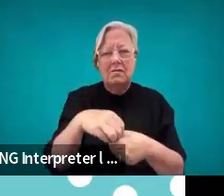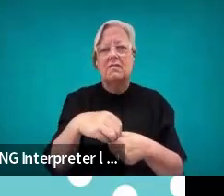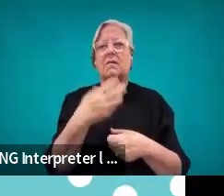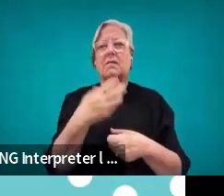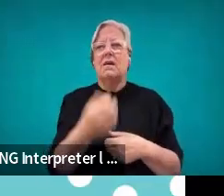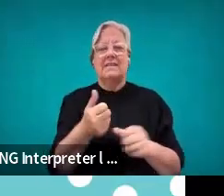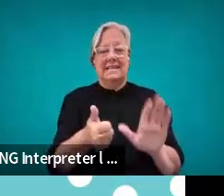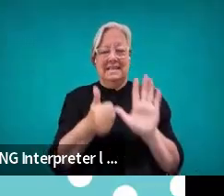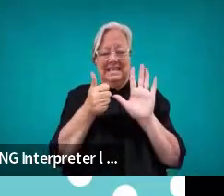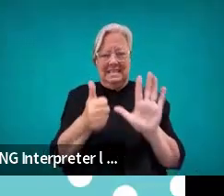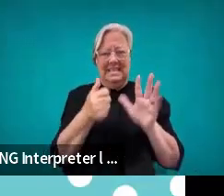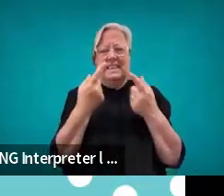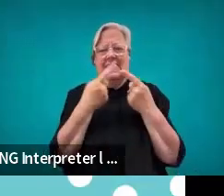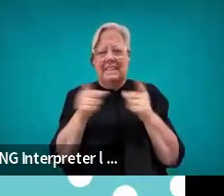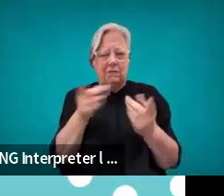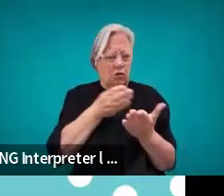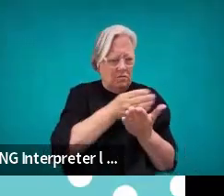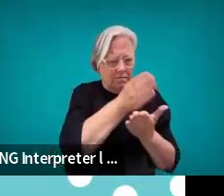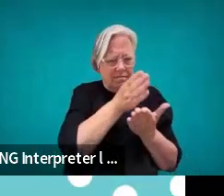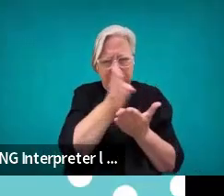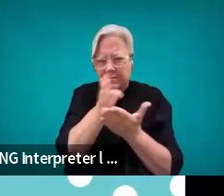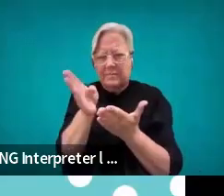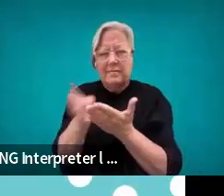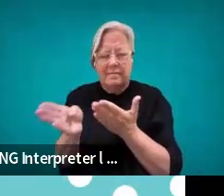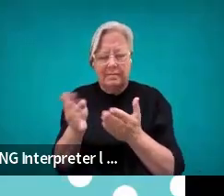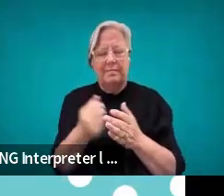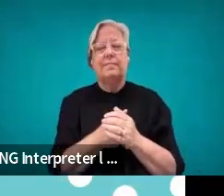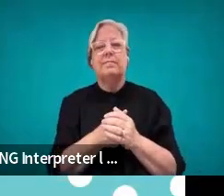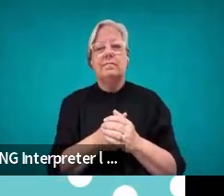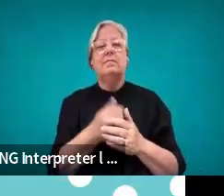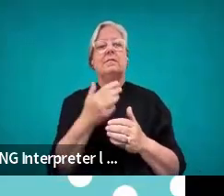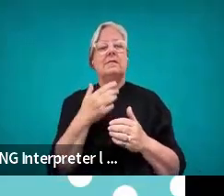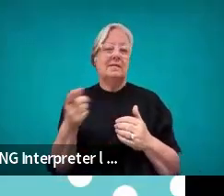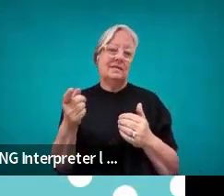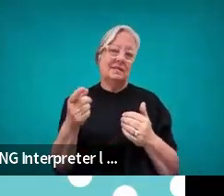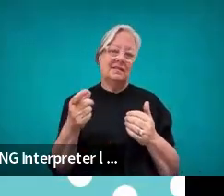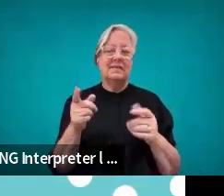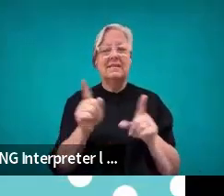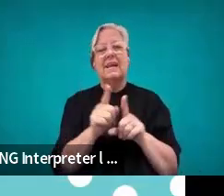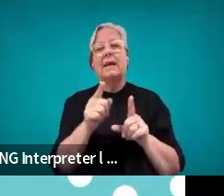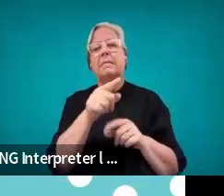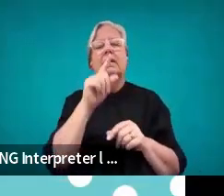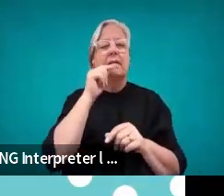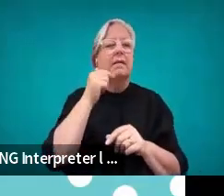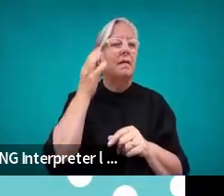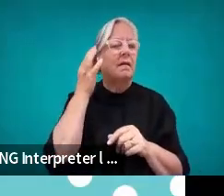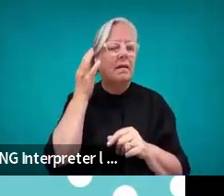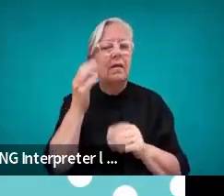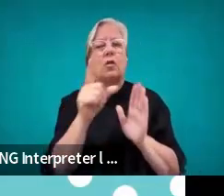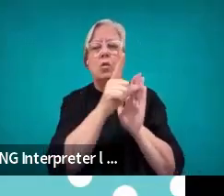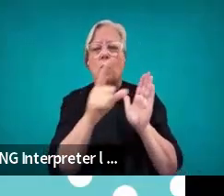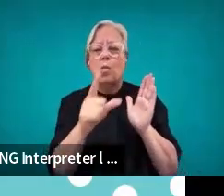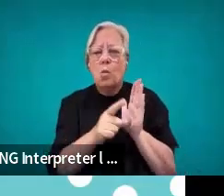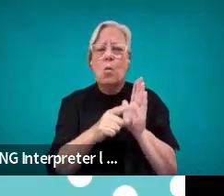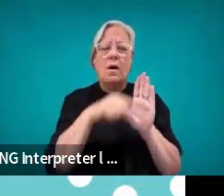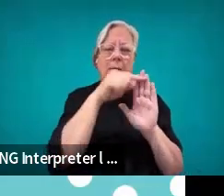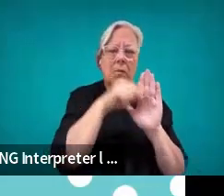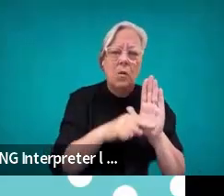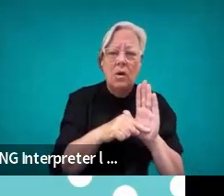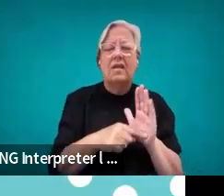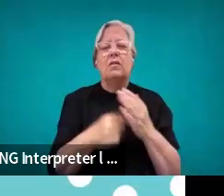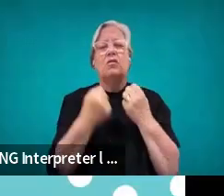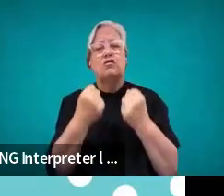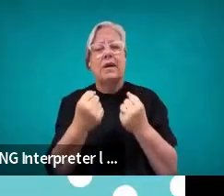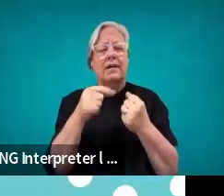interconnected areas. The initiative works to promote gender responsive laws and policies, strengthen institutions,